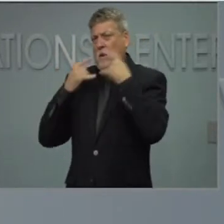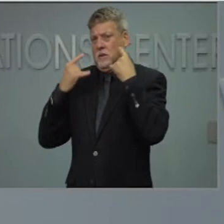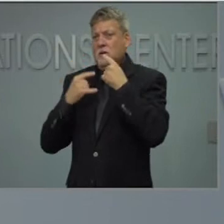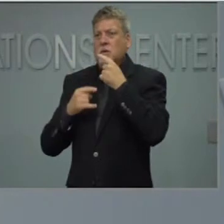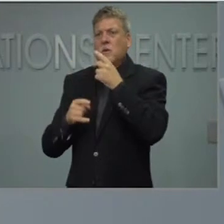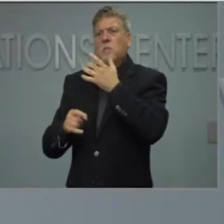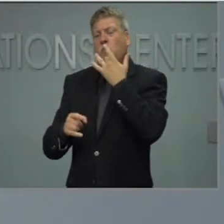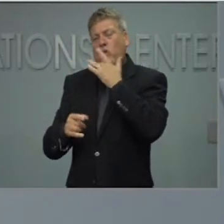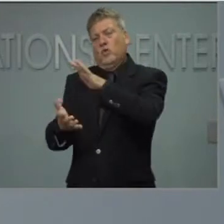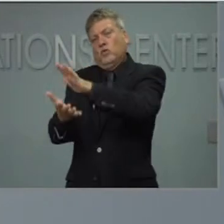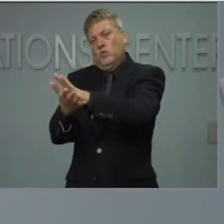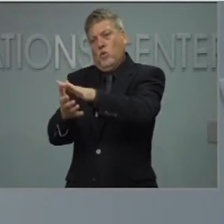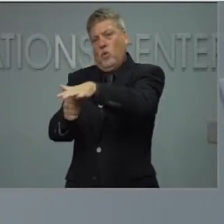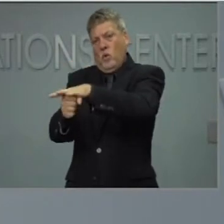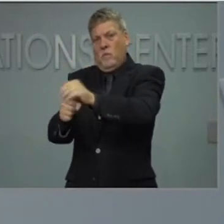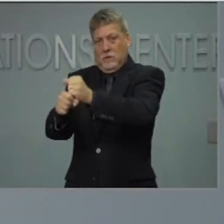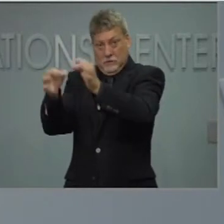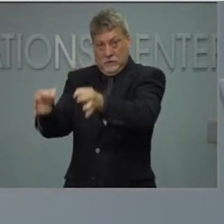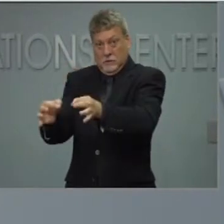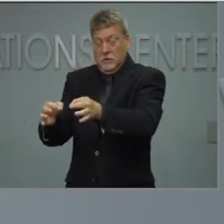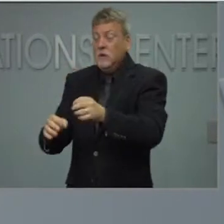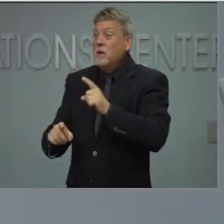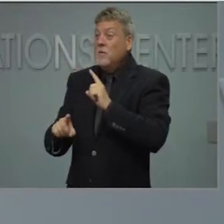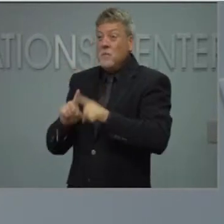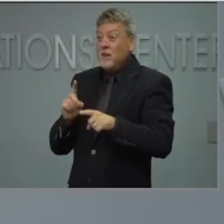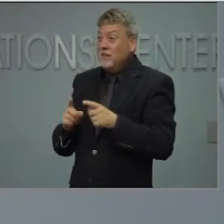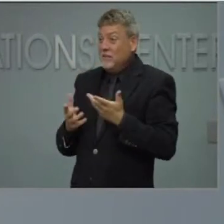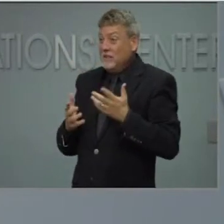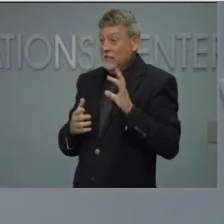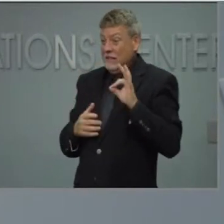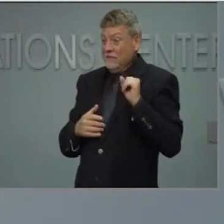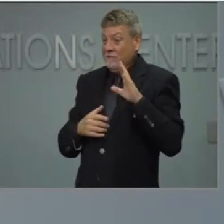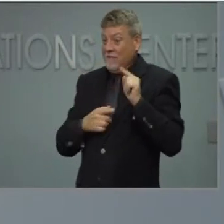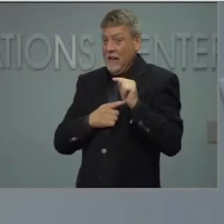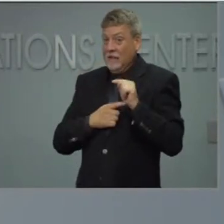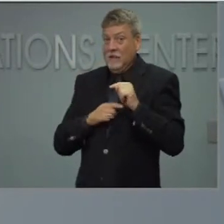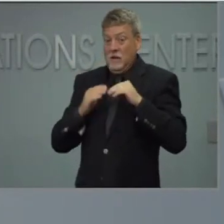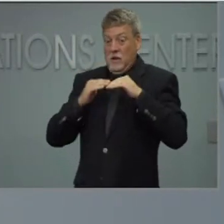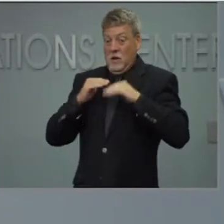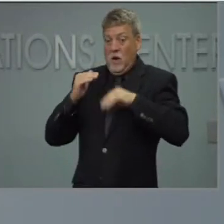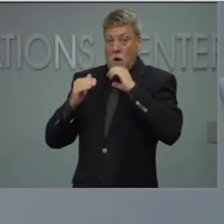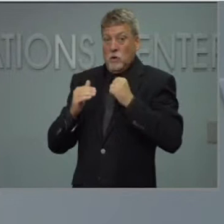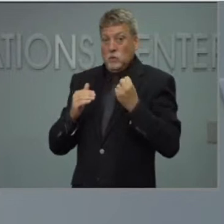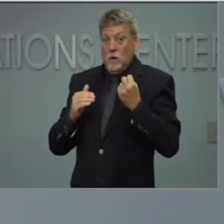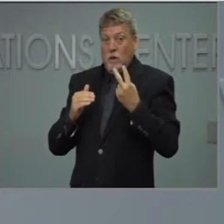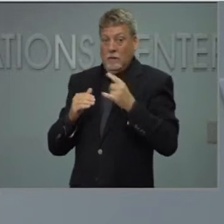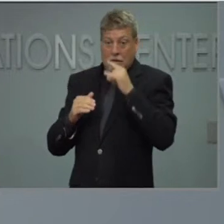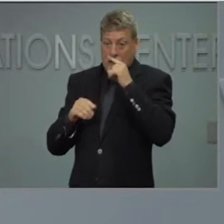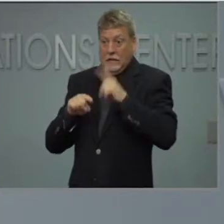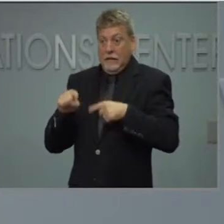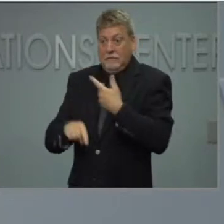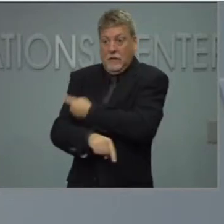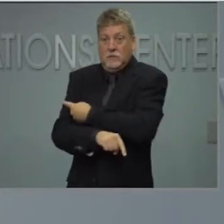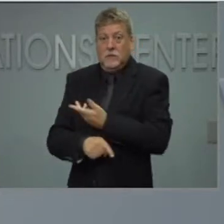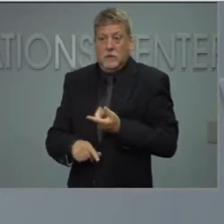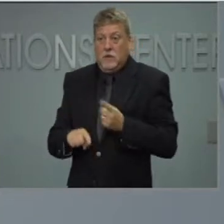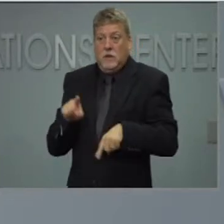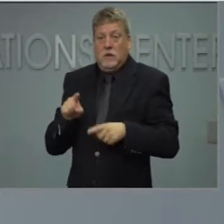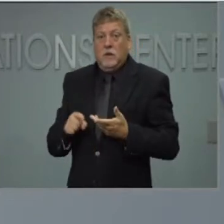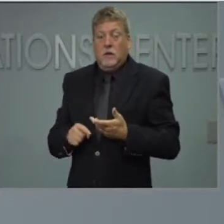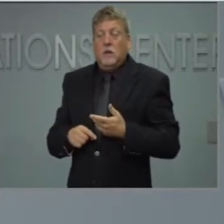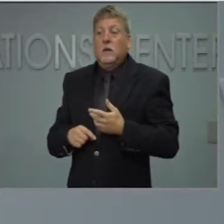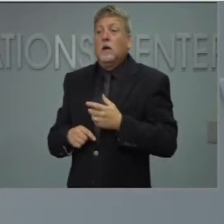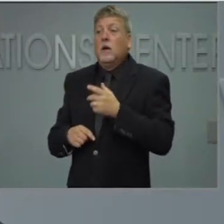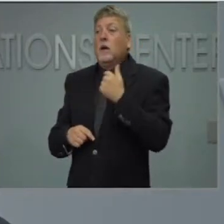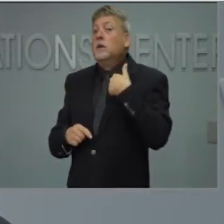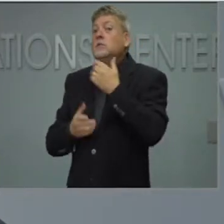reality is that kids under 12 cannot get vaccinated yet. We have heard from parents in these districts who are making masks